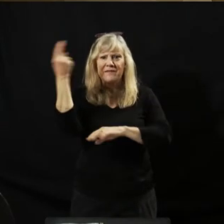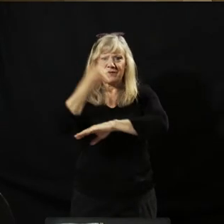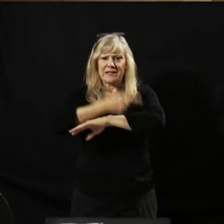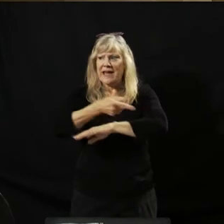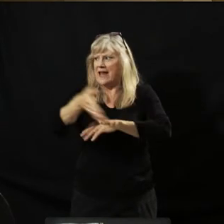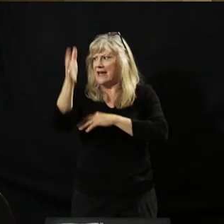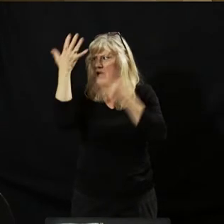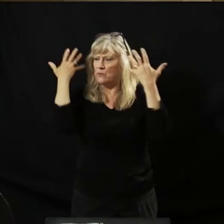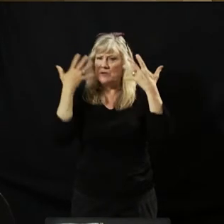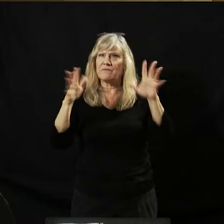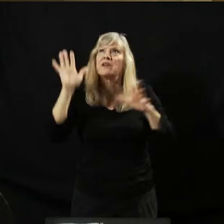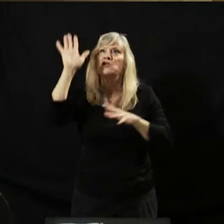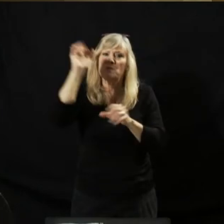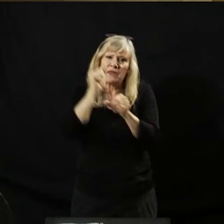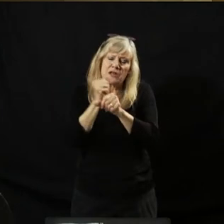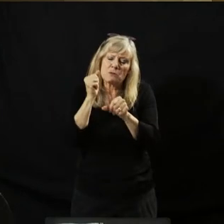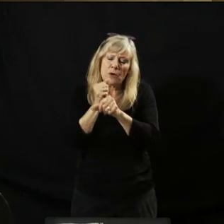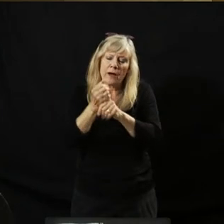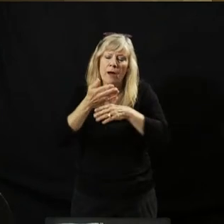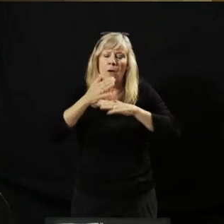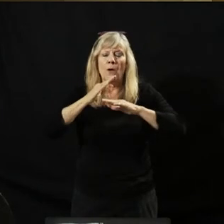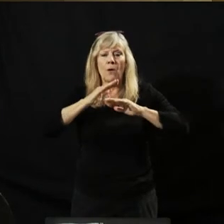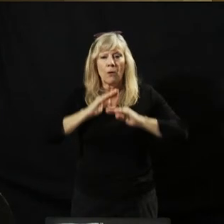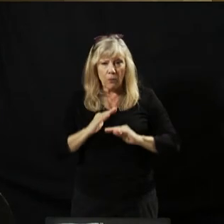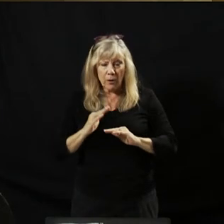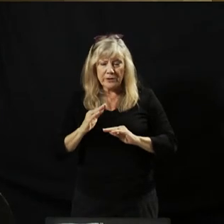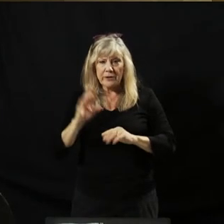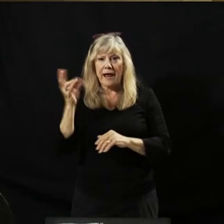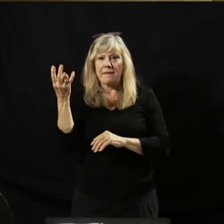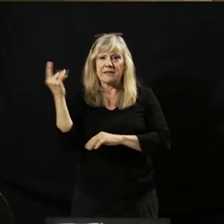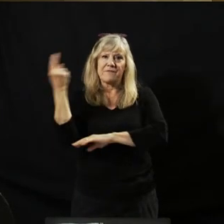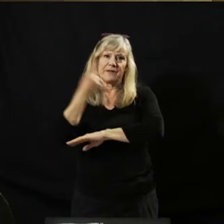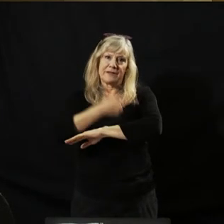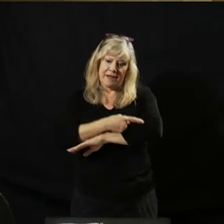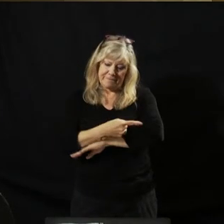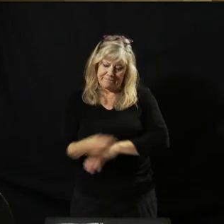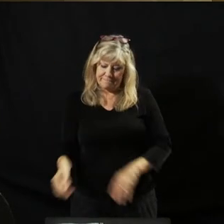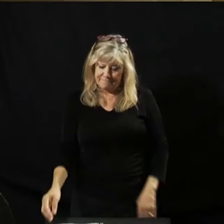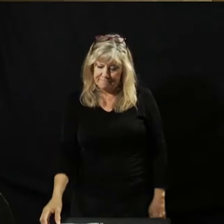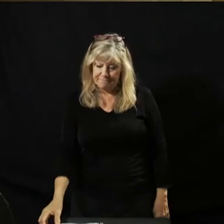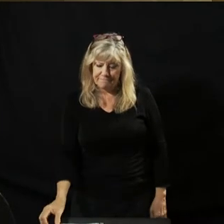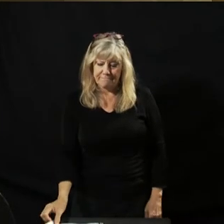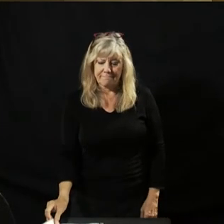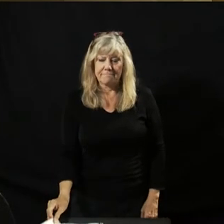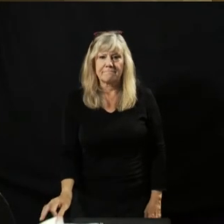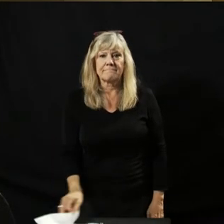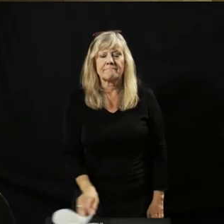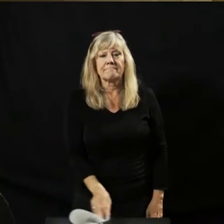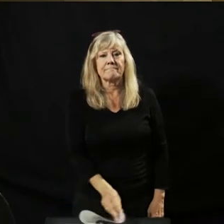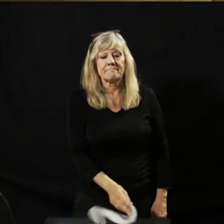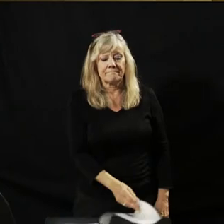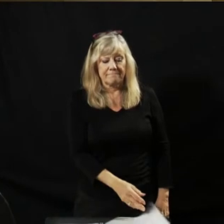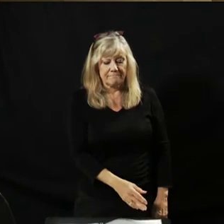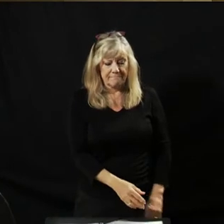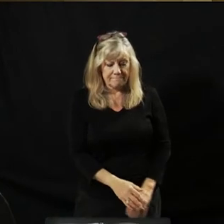had been doing, he rested on the seventh day from all the work he had undertaken.